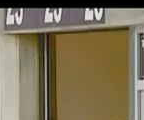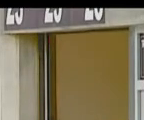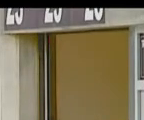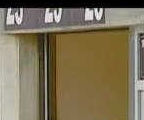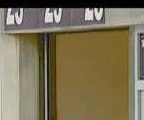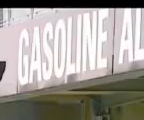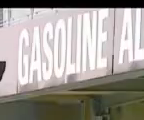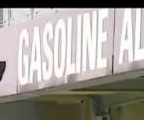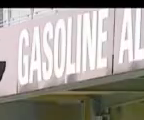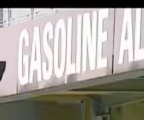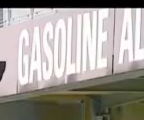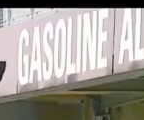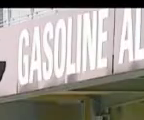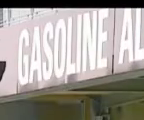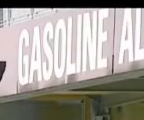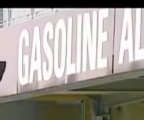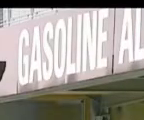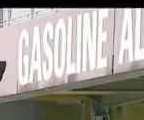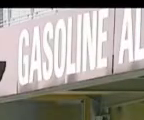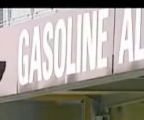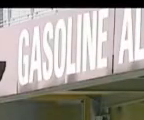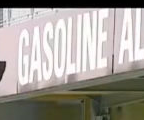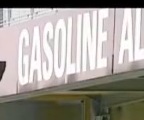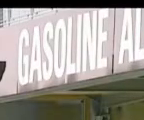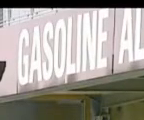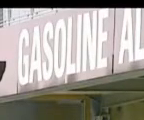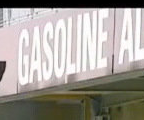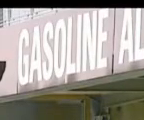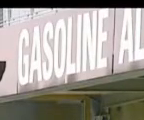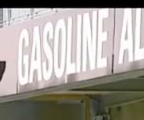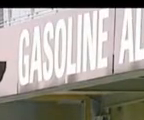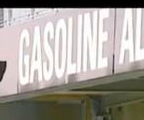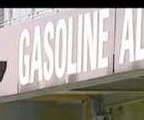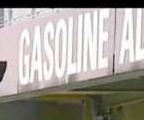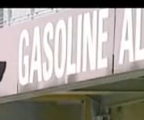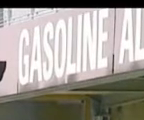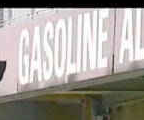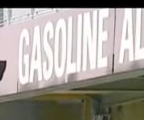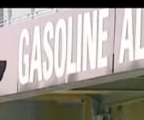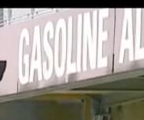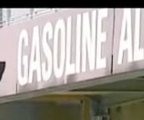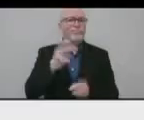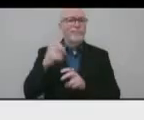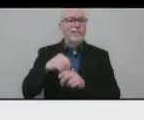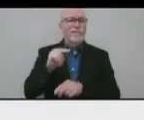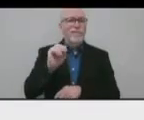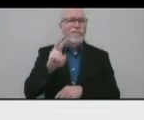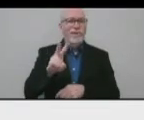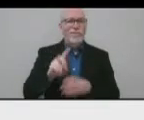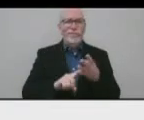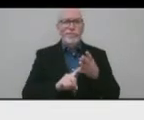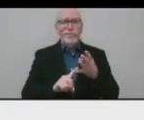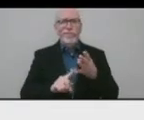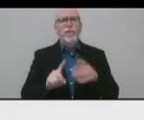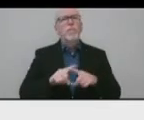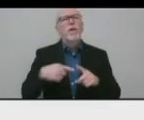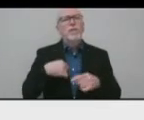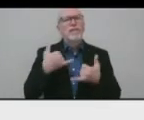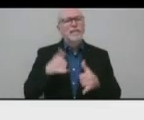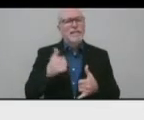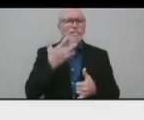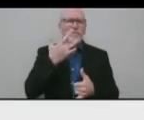now offer Pfizer, Moderna, and Johnson & Johnson. Bach says the virus is still very much in Indiana. She says the number of